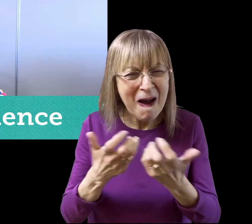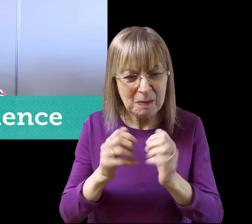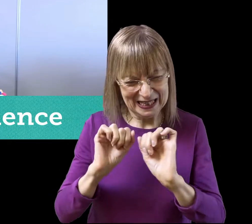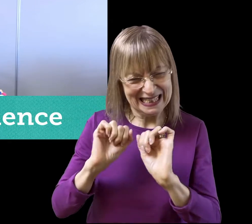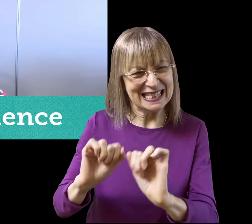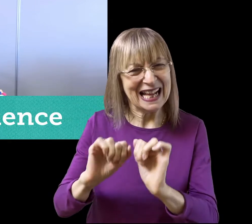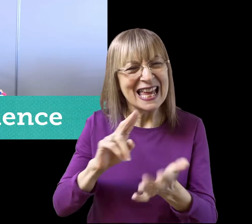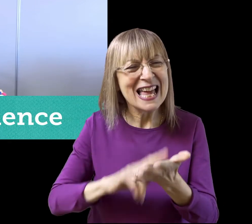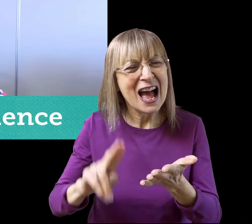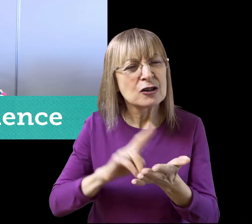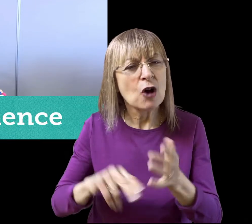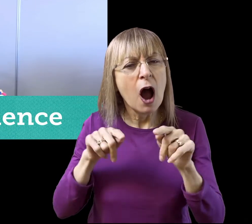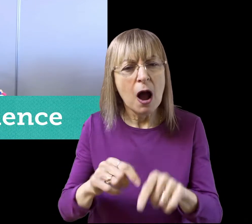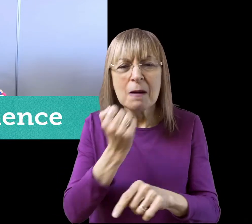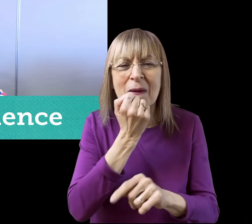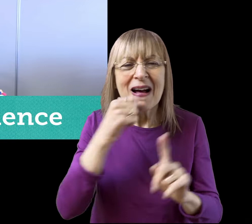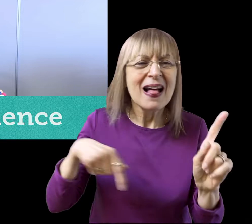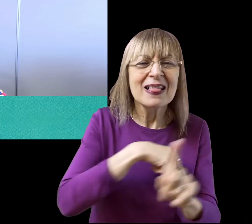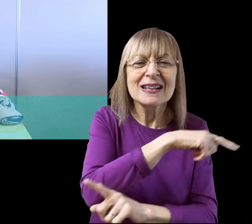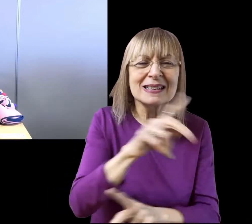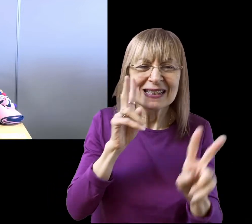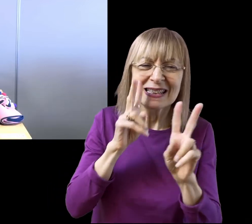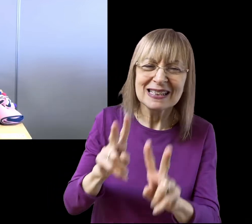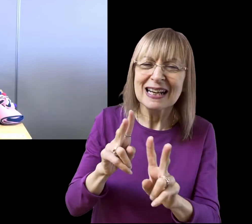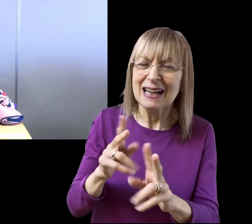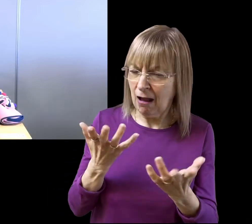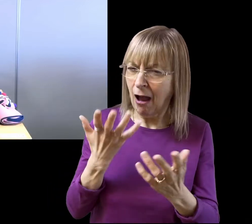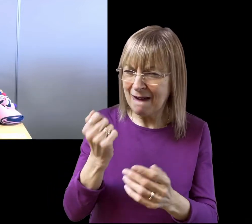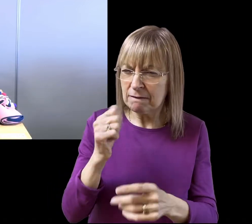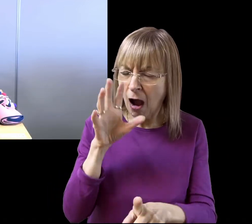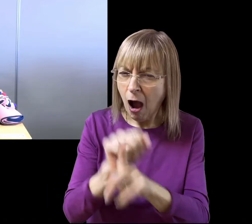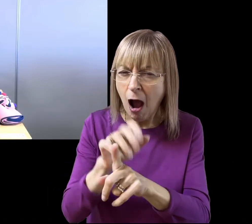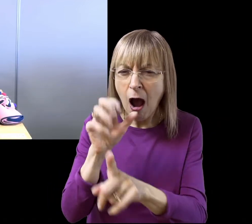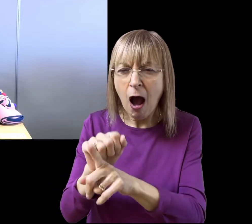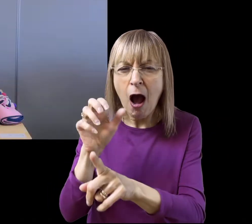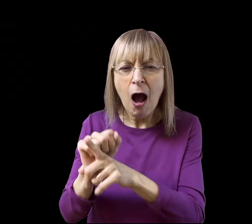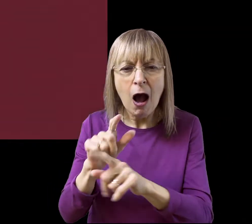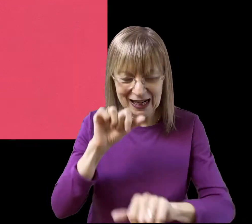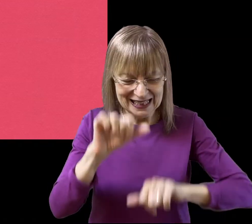nature, and mathematicians will see it in all sorts of places. The Fibonacci sequence.